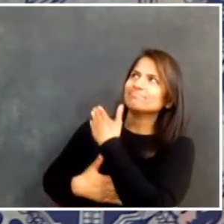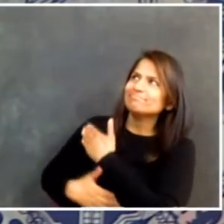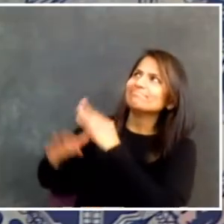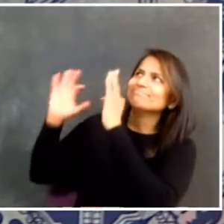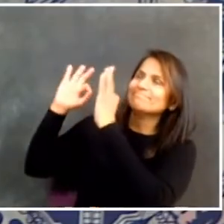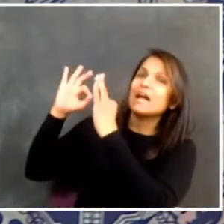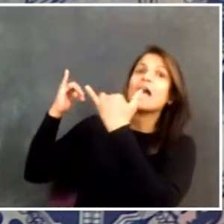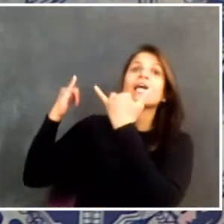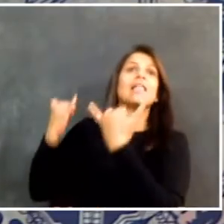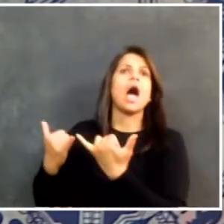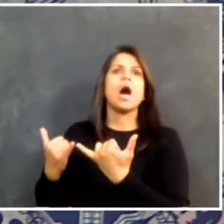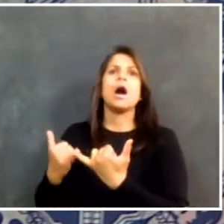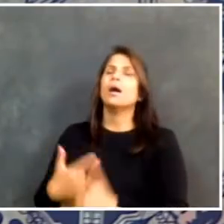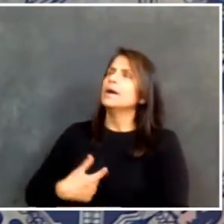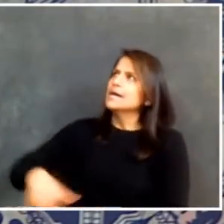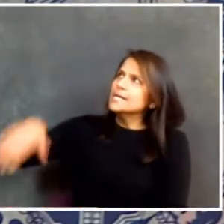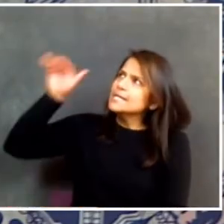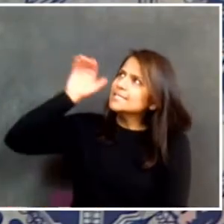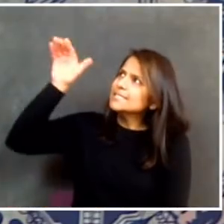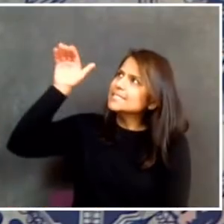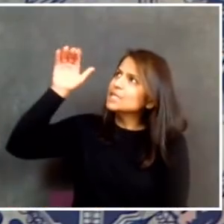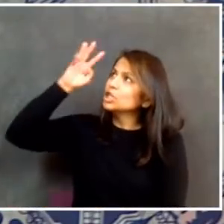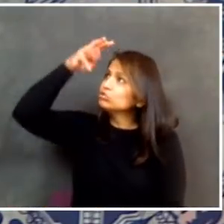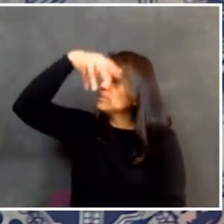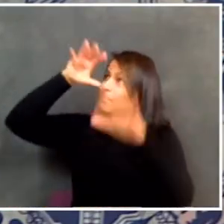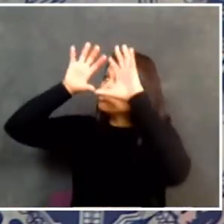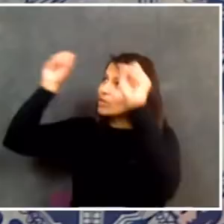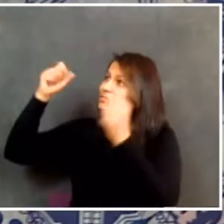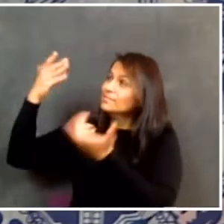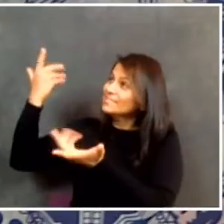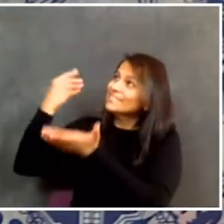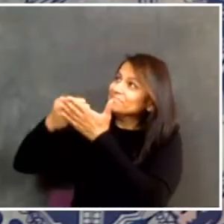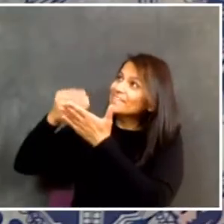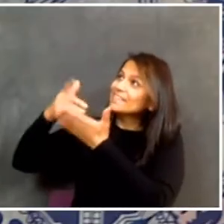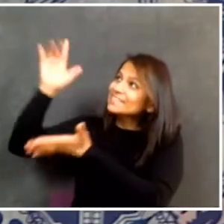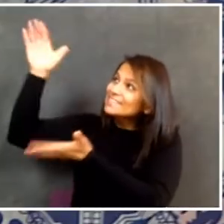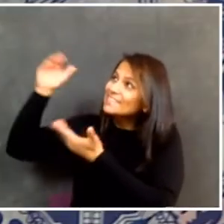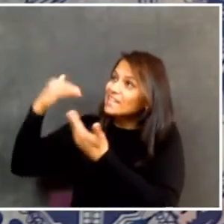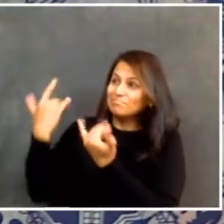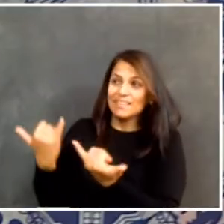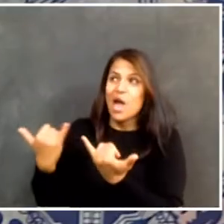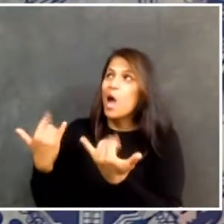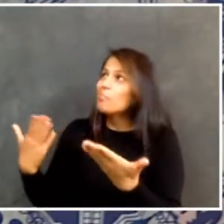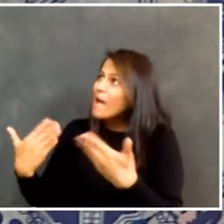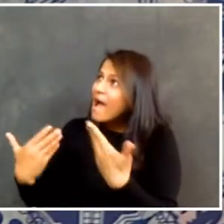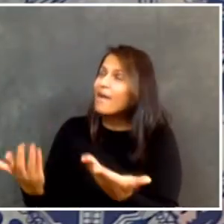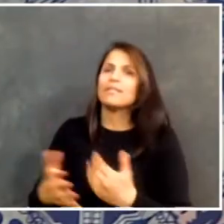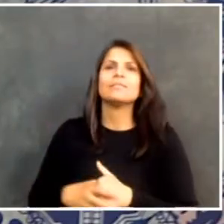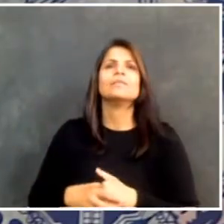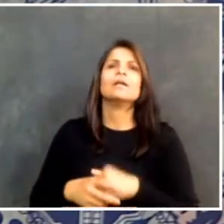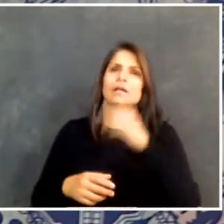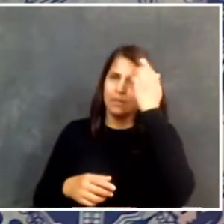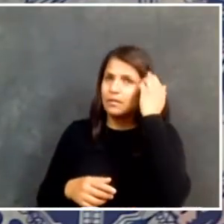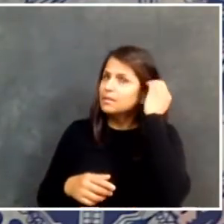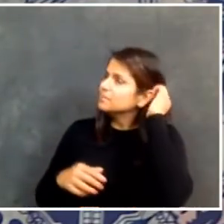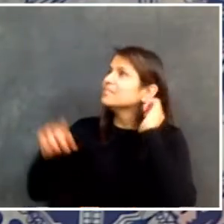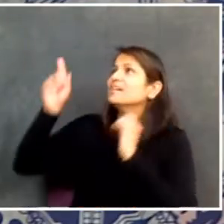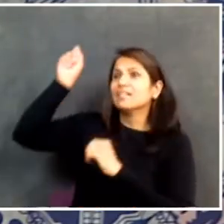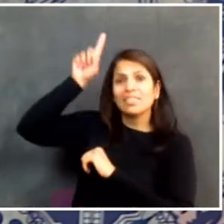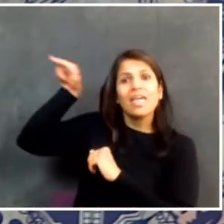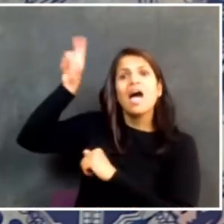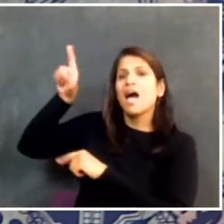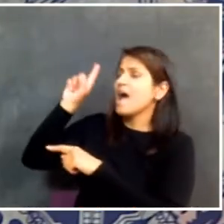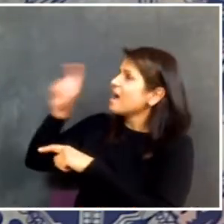and states that have lost vast amounts of revenue whole? It's up to him now to provide some leadership. So again, is he going to be there for his hometown or